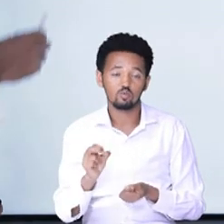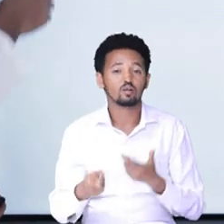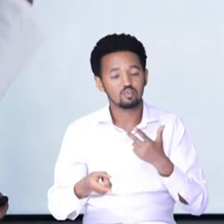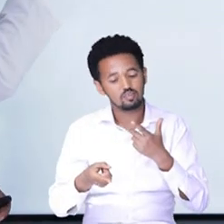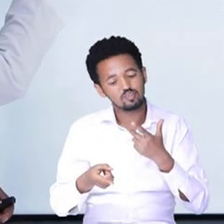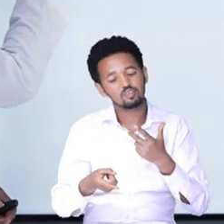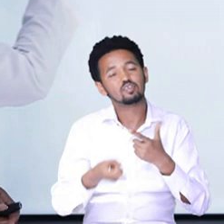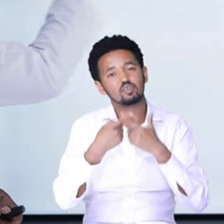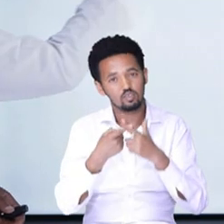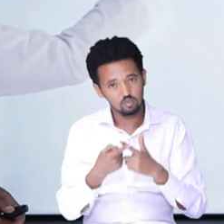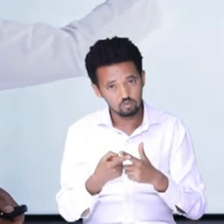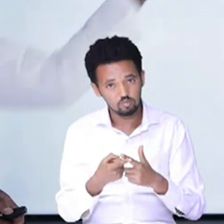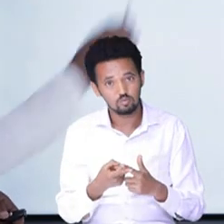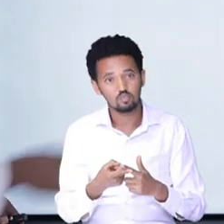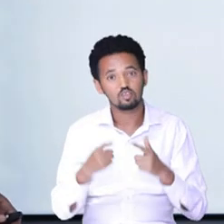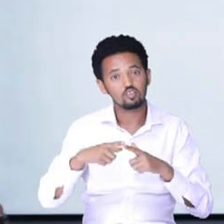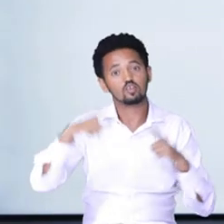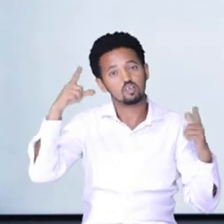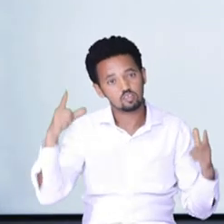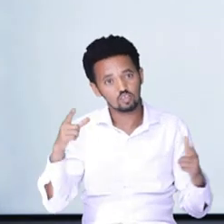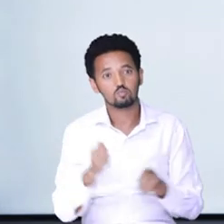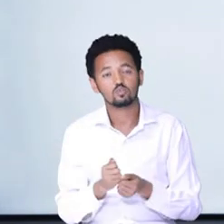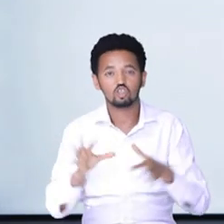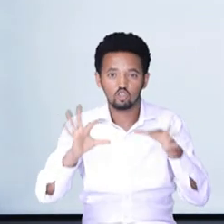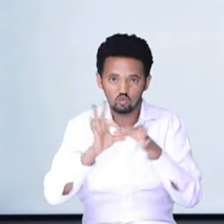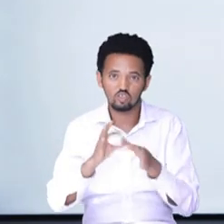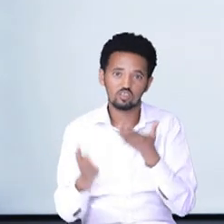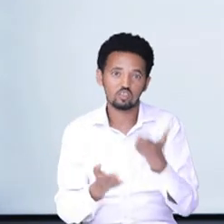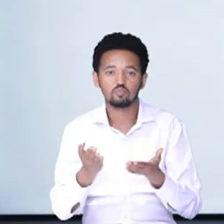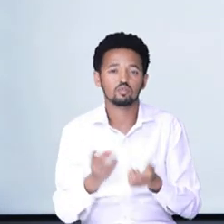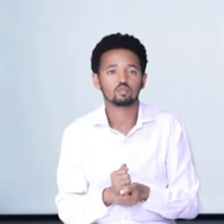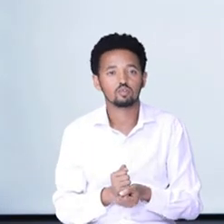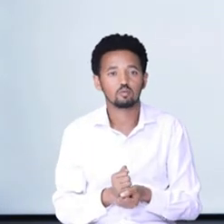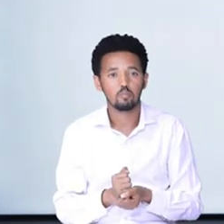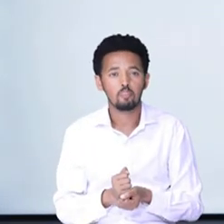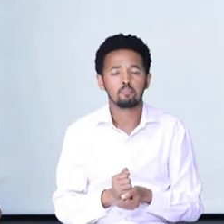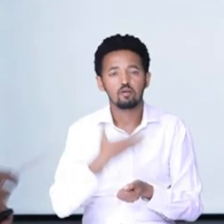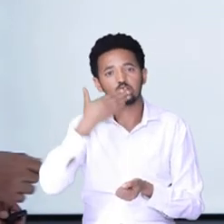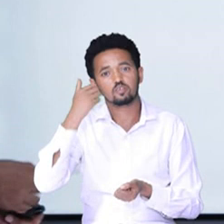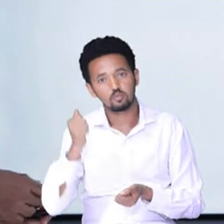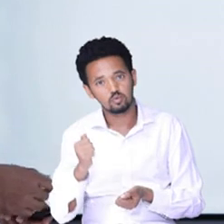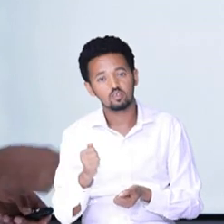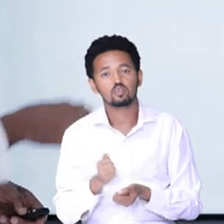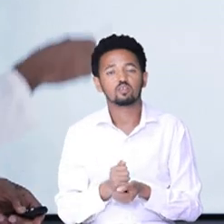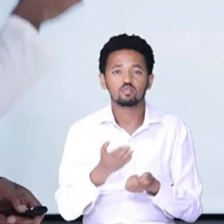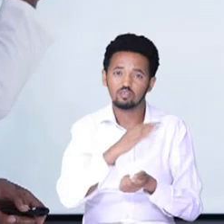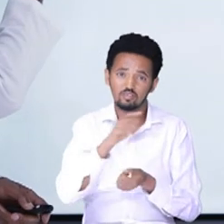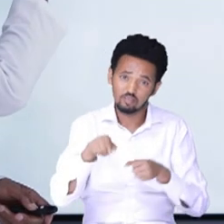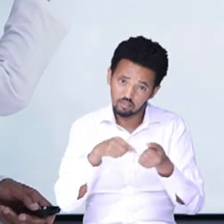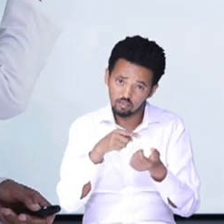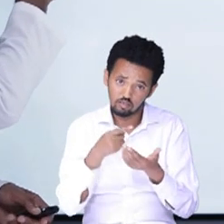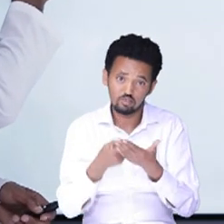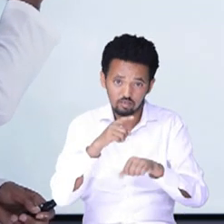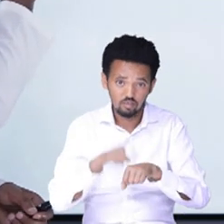Second one is there is a greater assemblage of social services, especially in the recent time. There